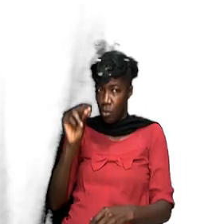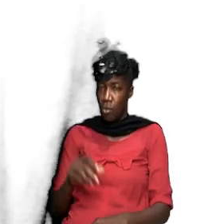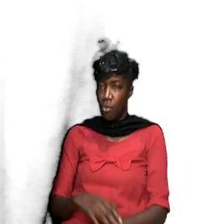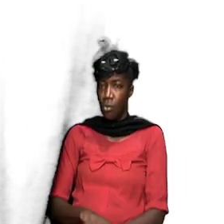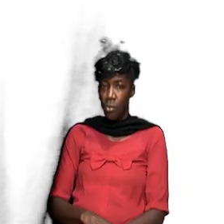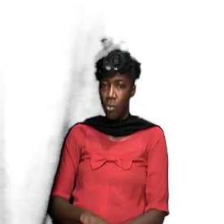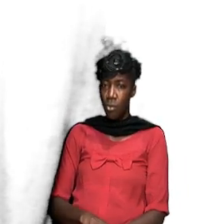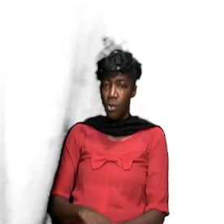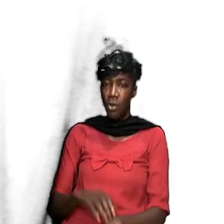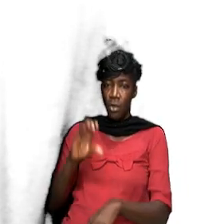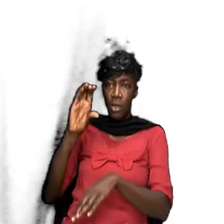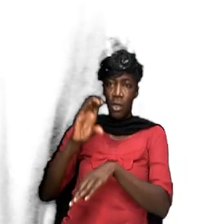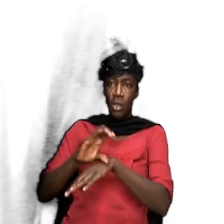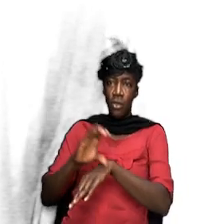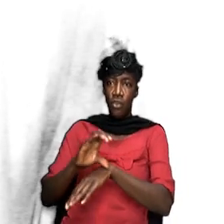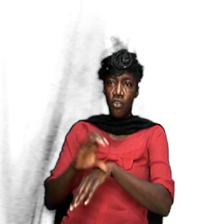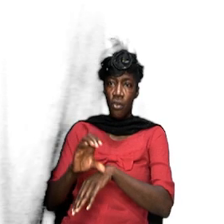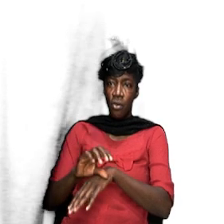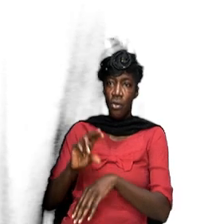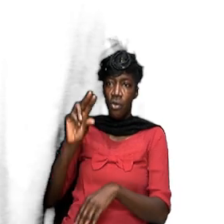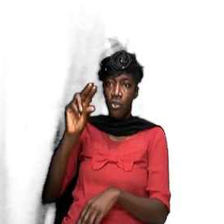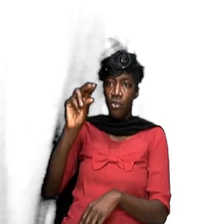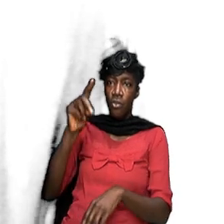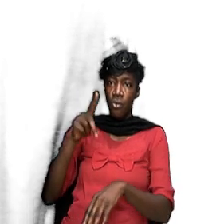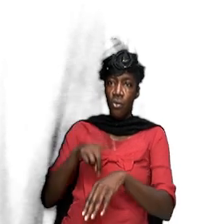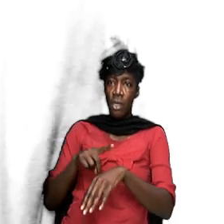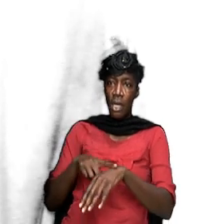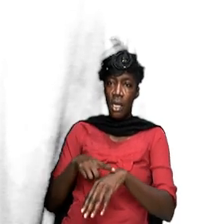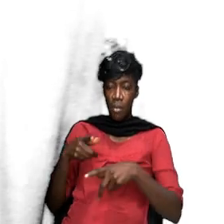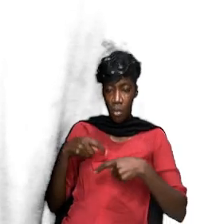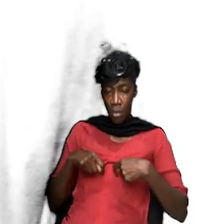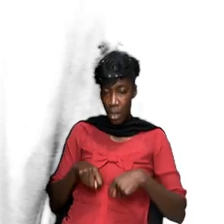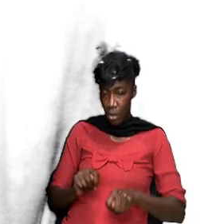The church at no time should try to be like the world.